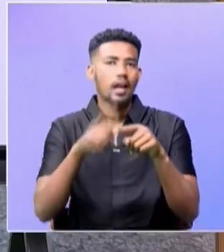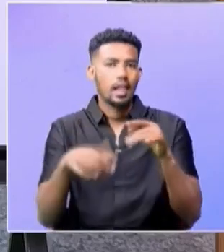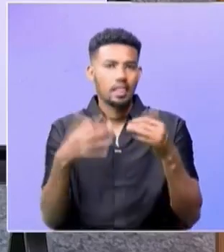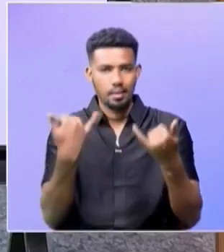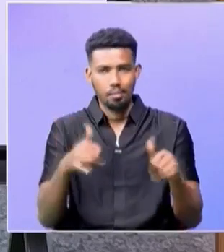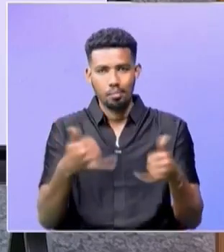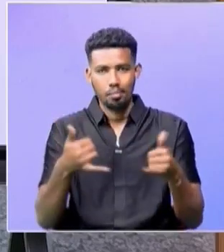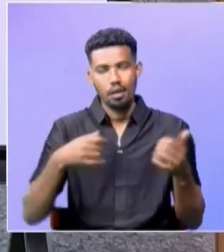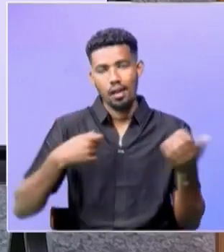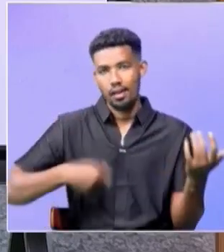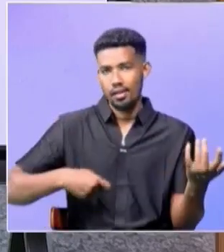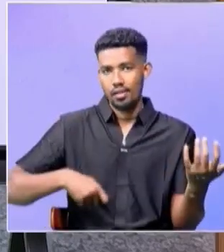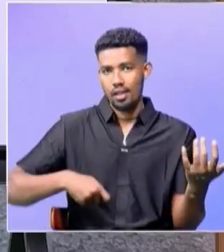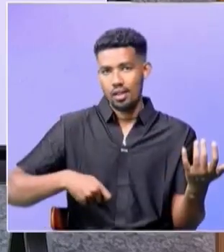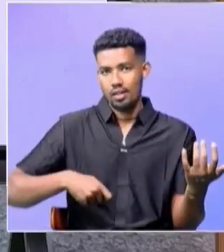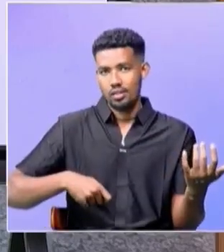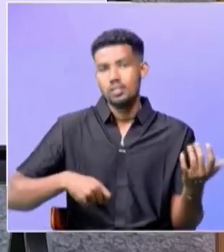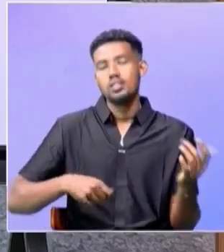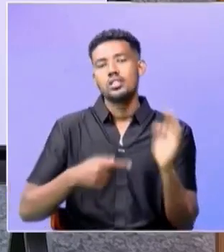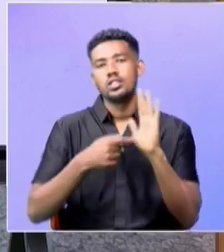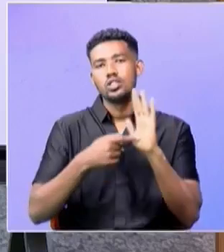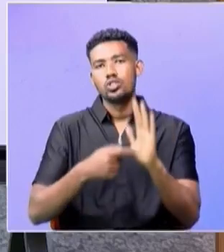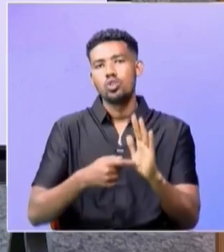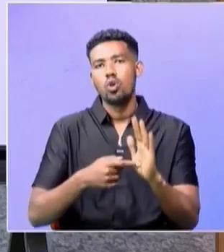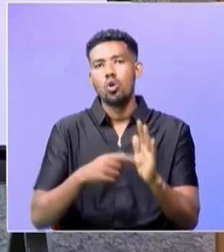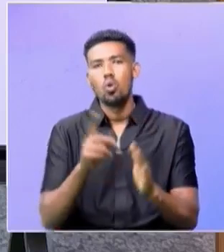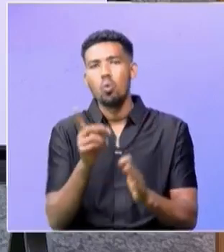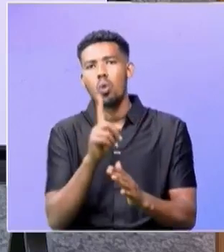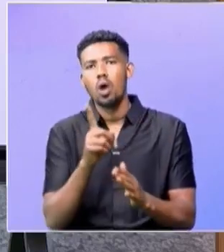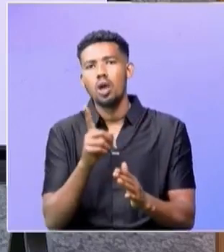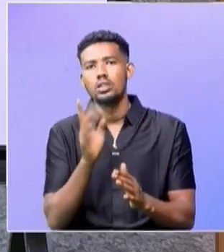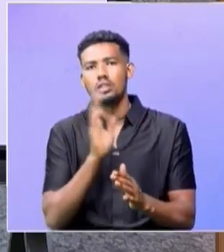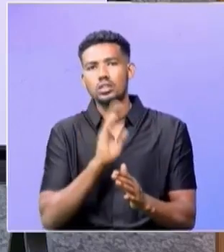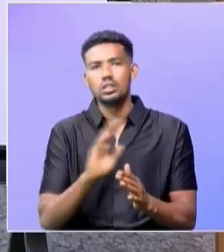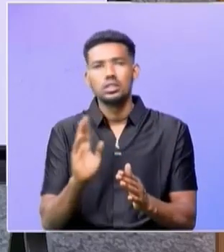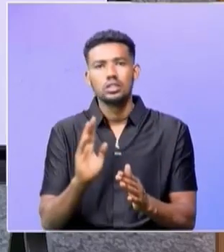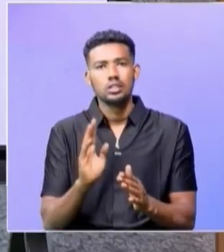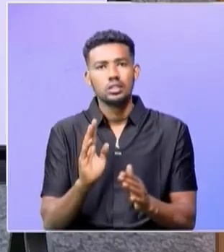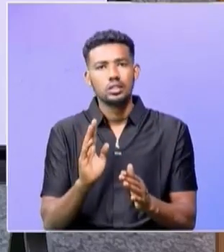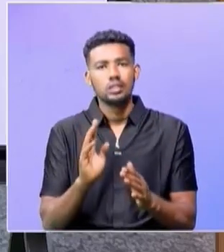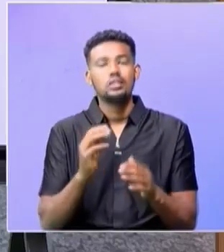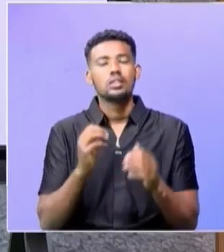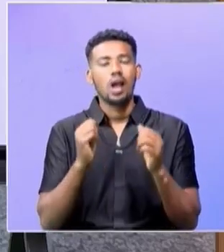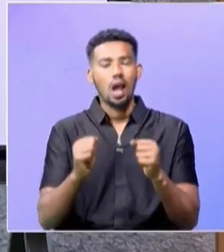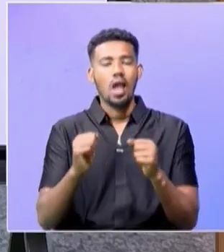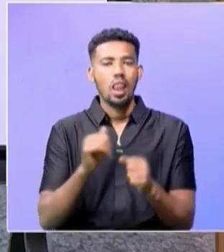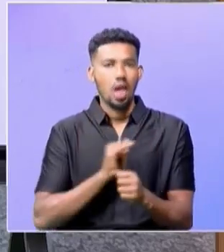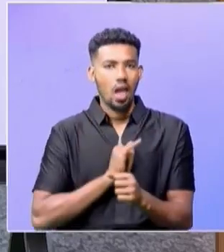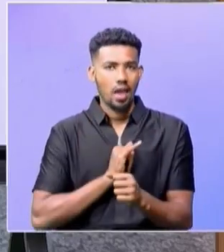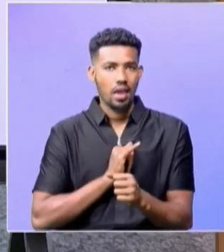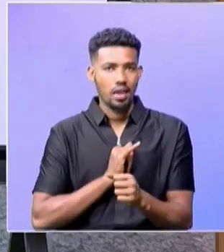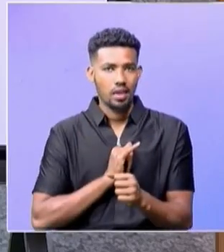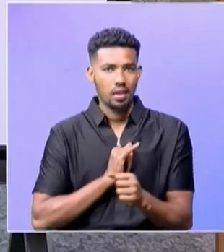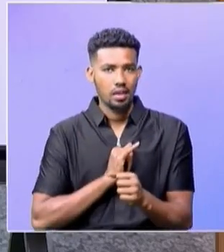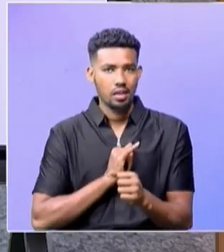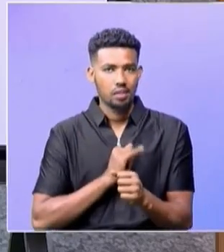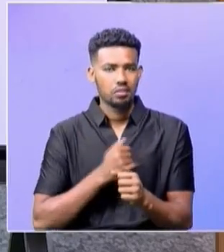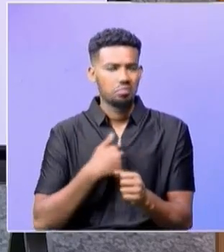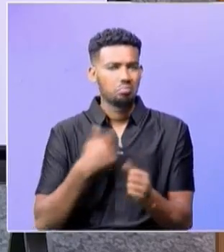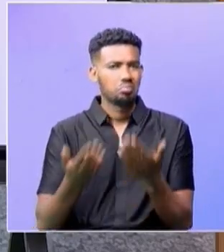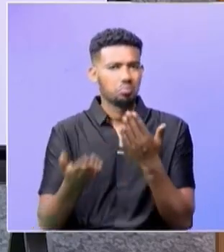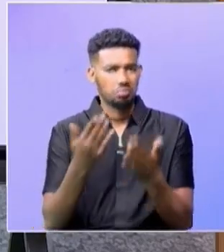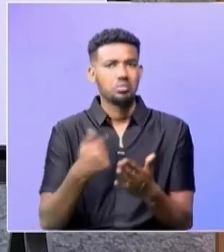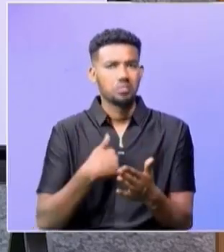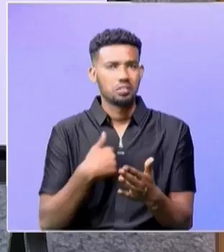guitar. That you just show by saying neither can I. Neither can I.